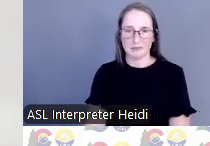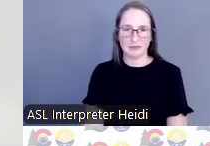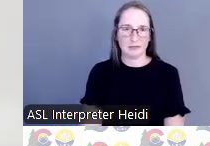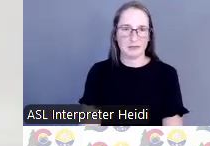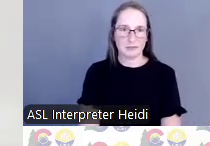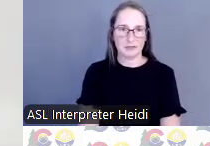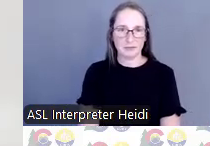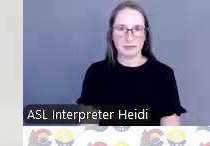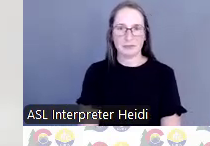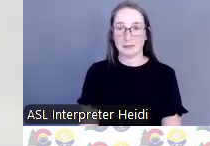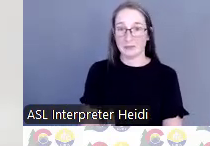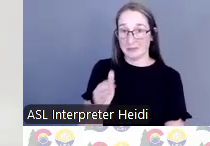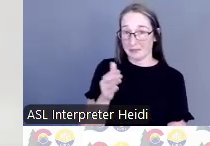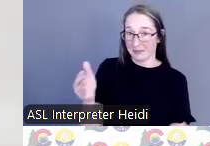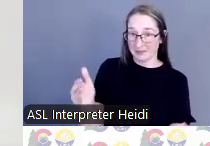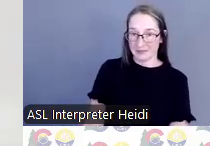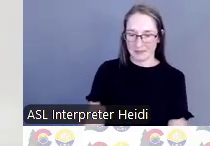think Mark. Right.